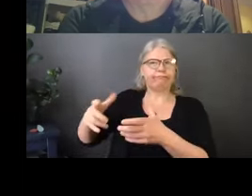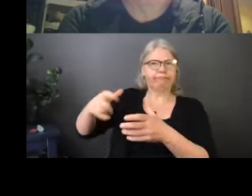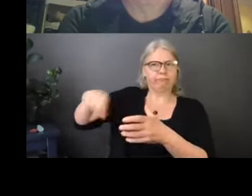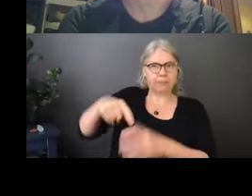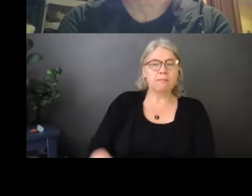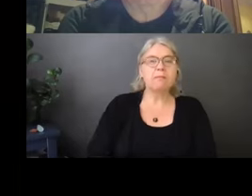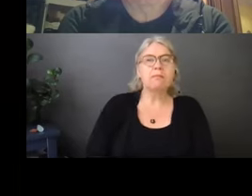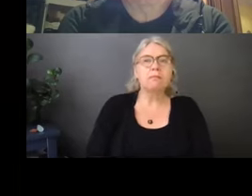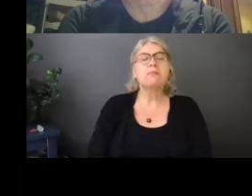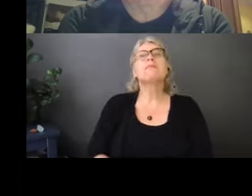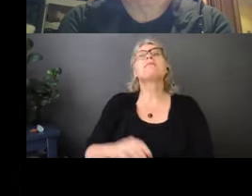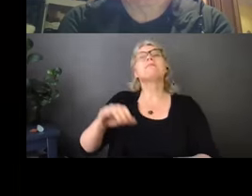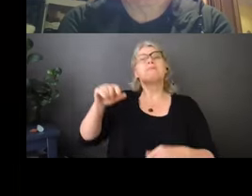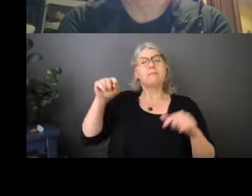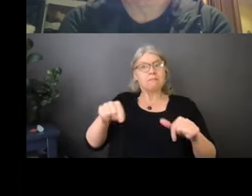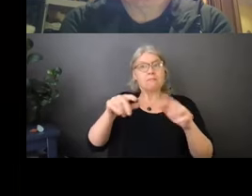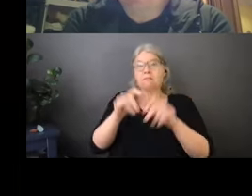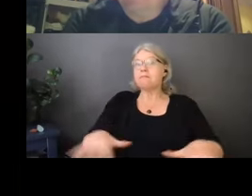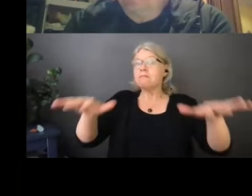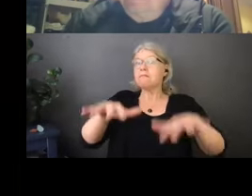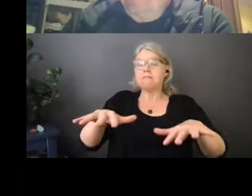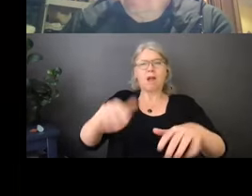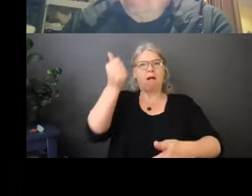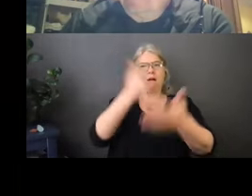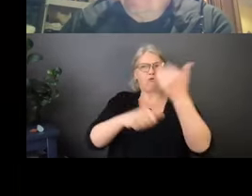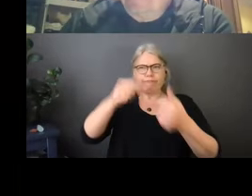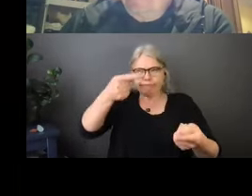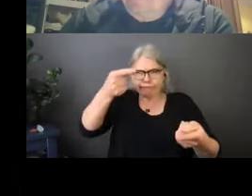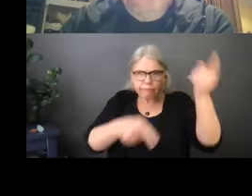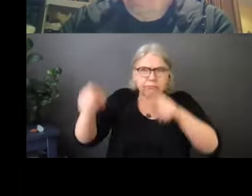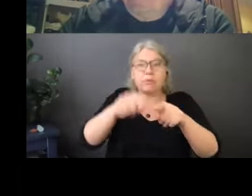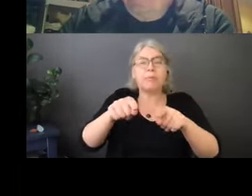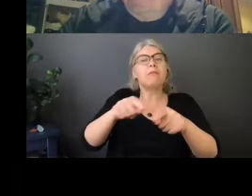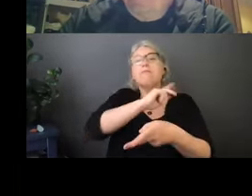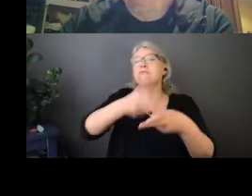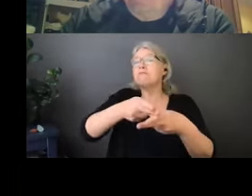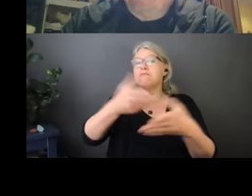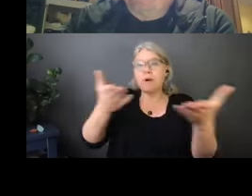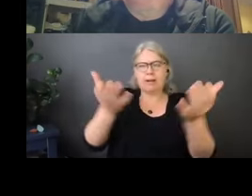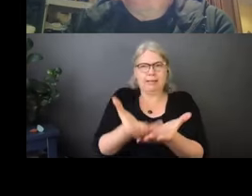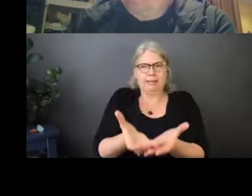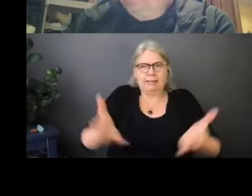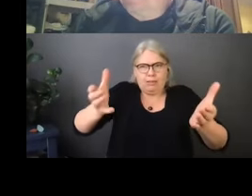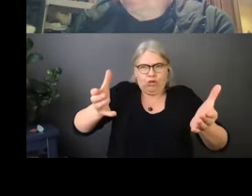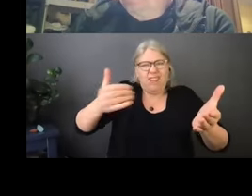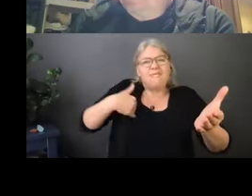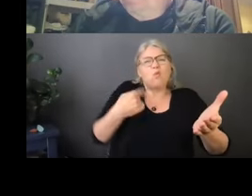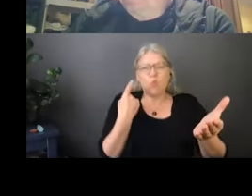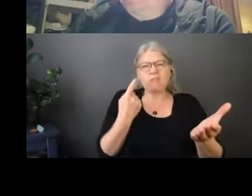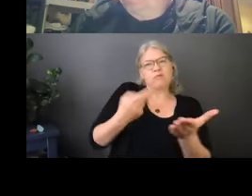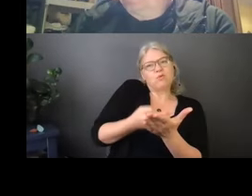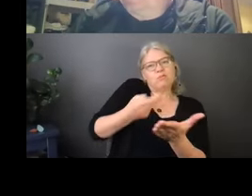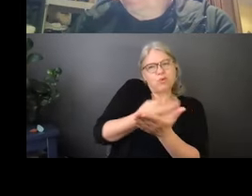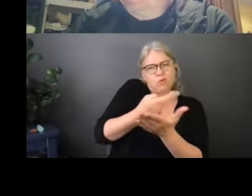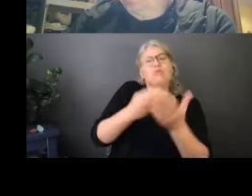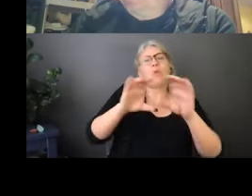The territory was the subject of the Dish with One Spoon Wampum